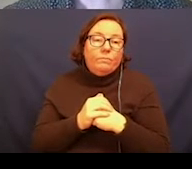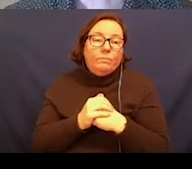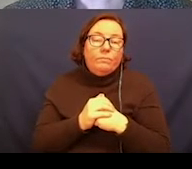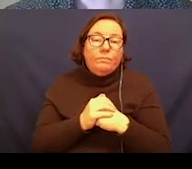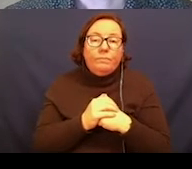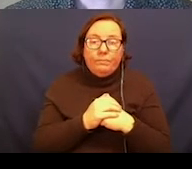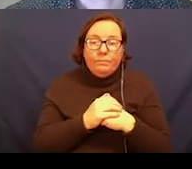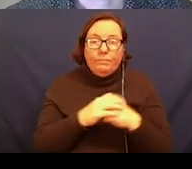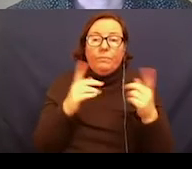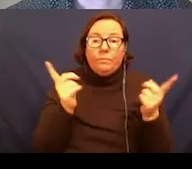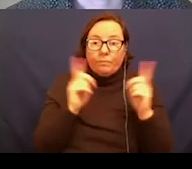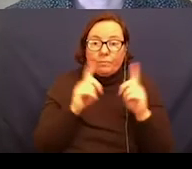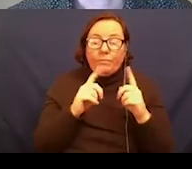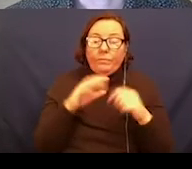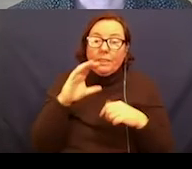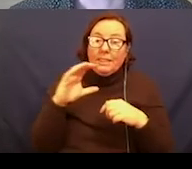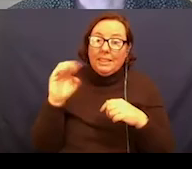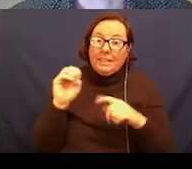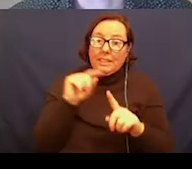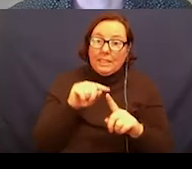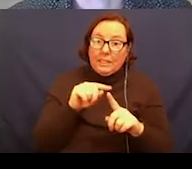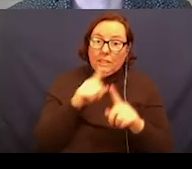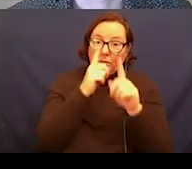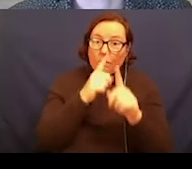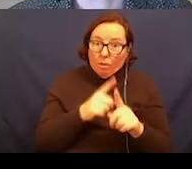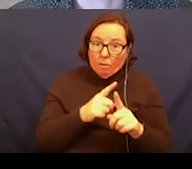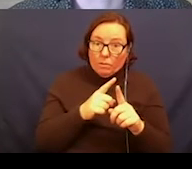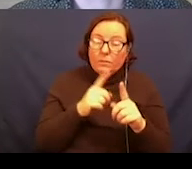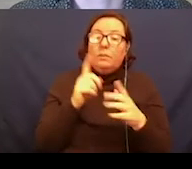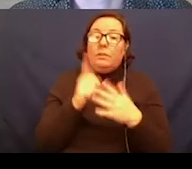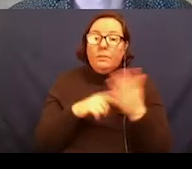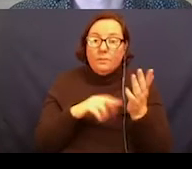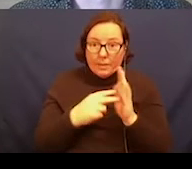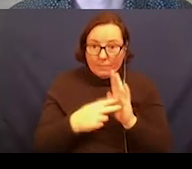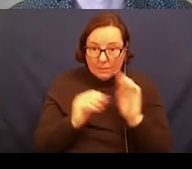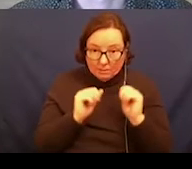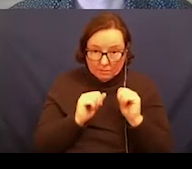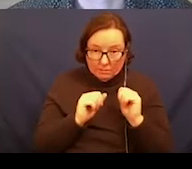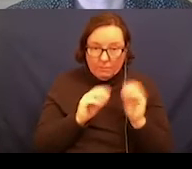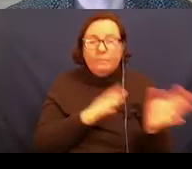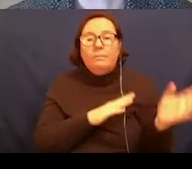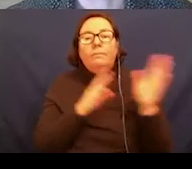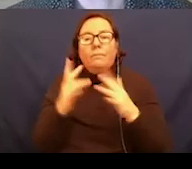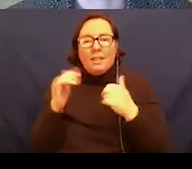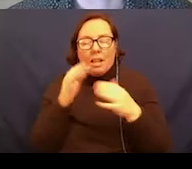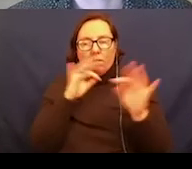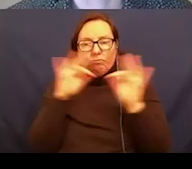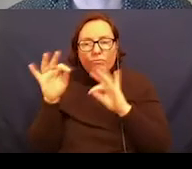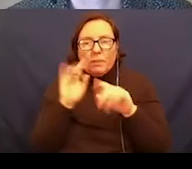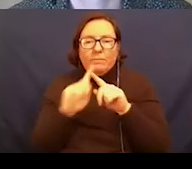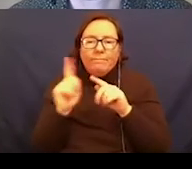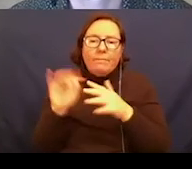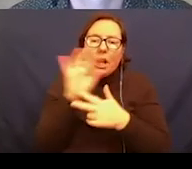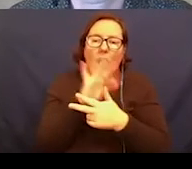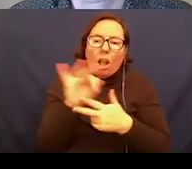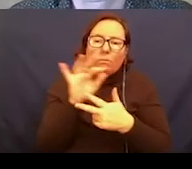Now that we've talked about what the CCE program is and what it stands for, we will lay out what it's offering